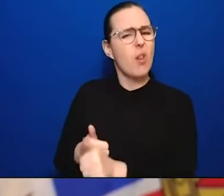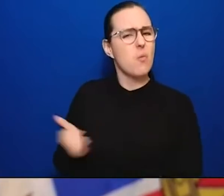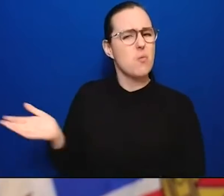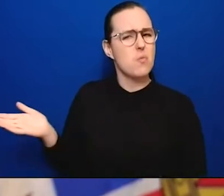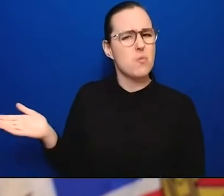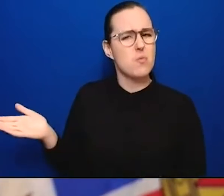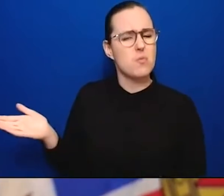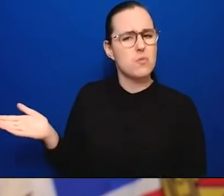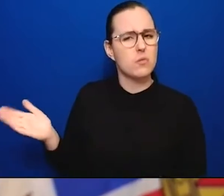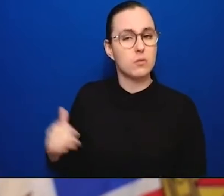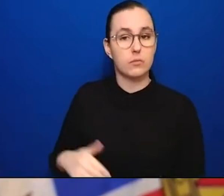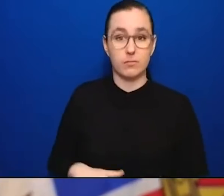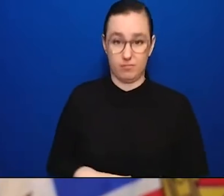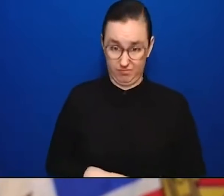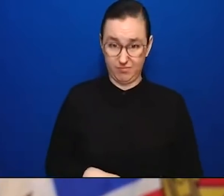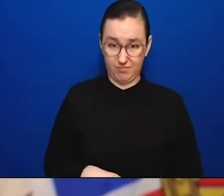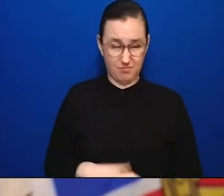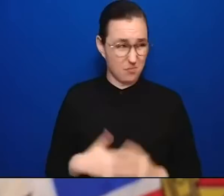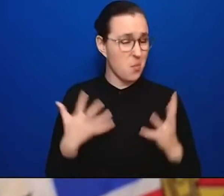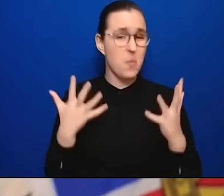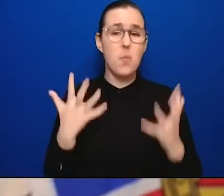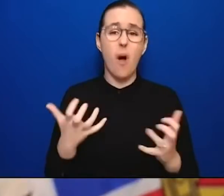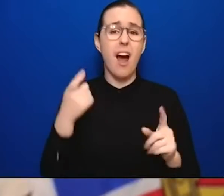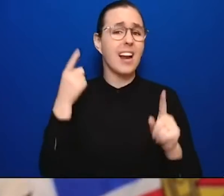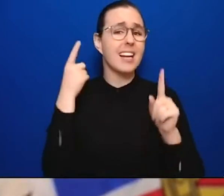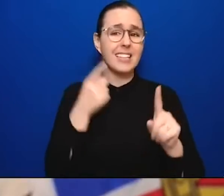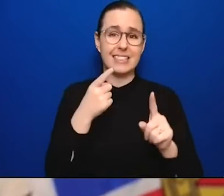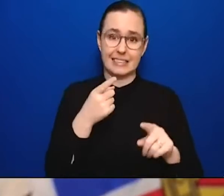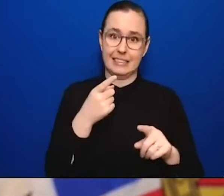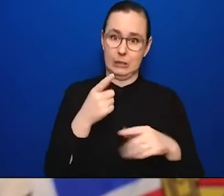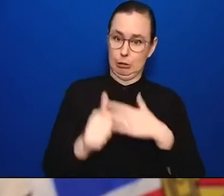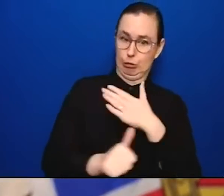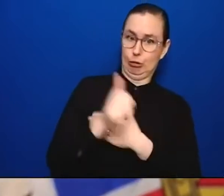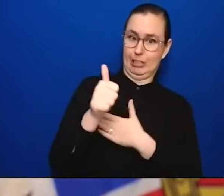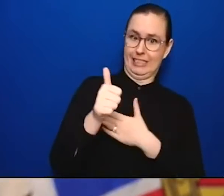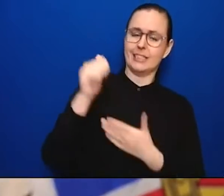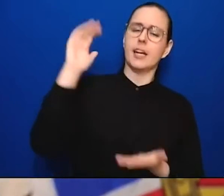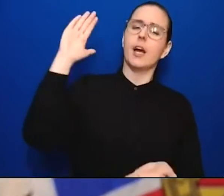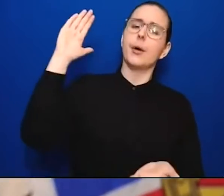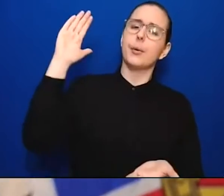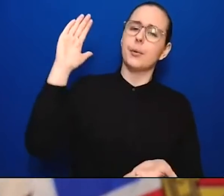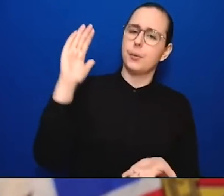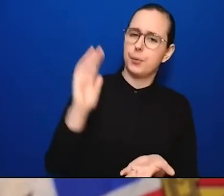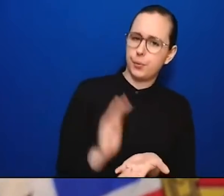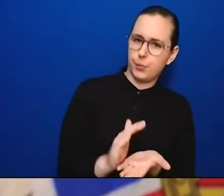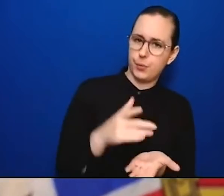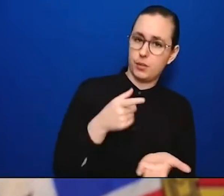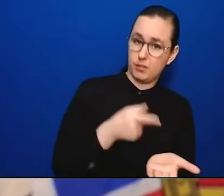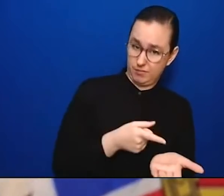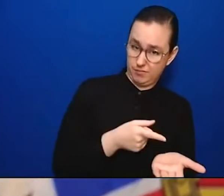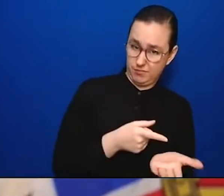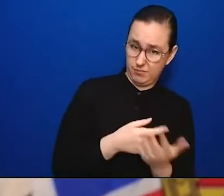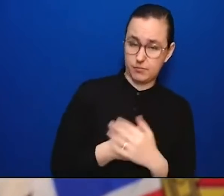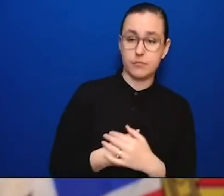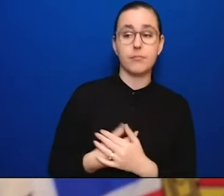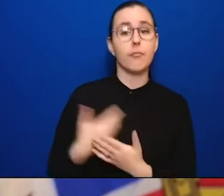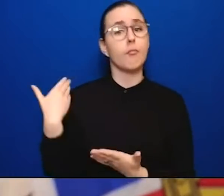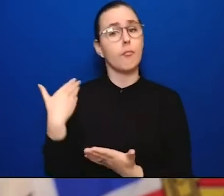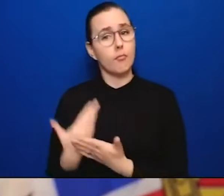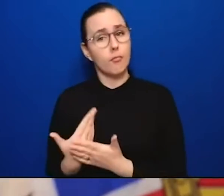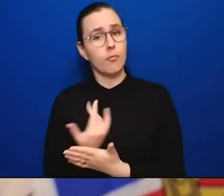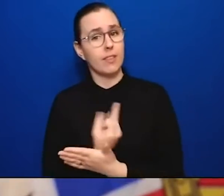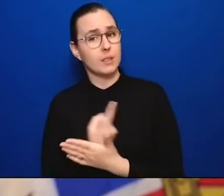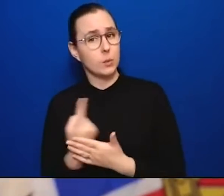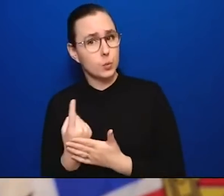Earlier this week, I spoke as well about the importance of businesses reactivating the COVID safety plans. That was a strategy